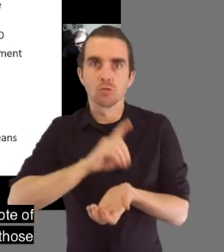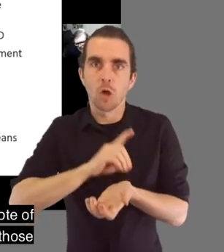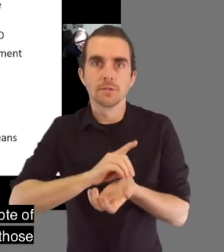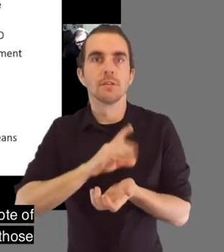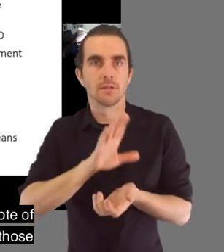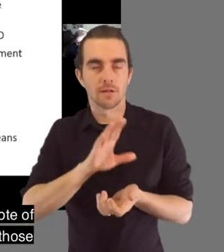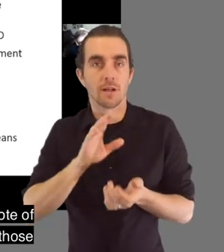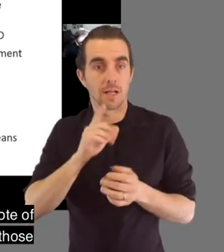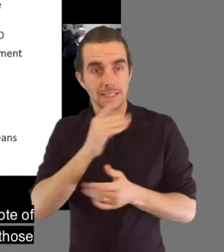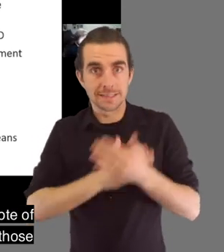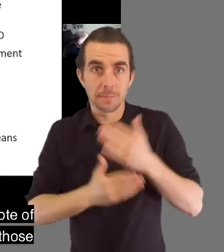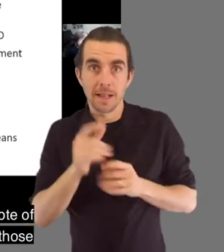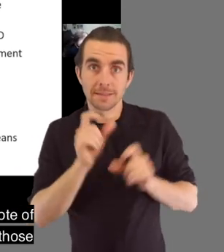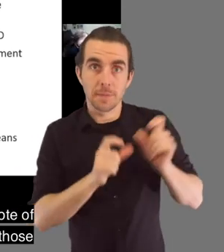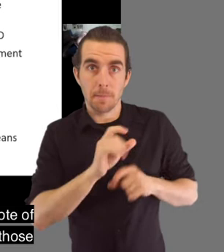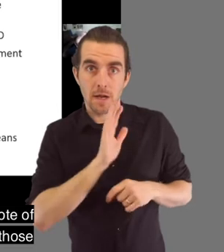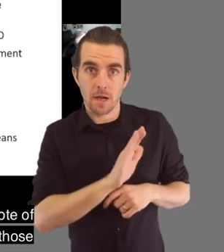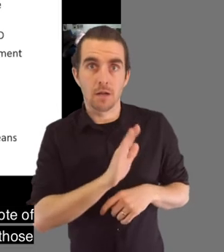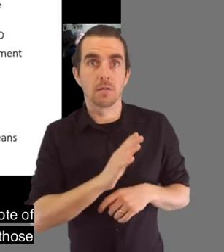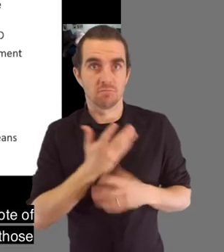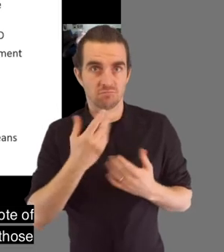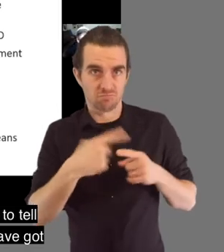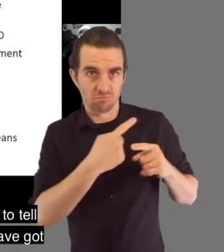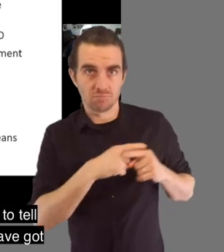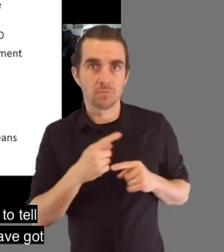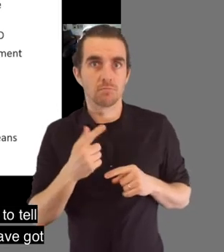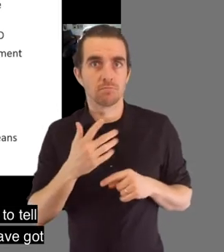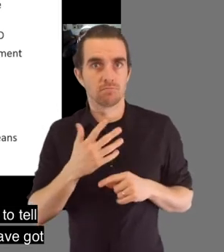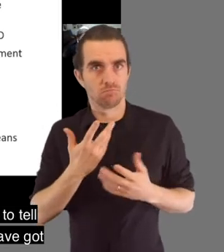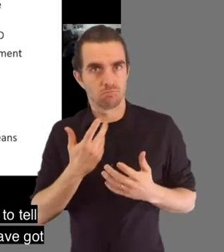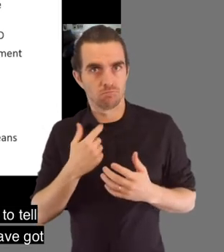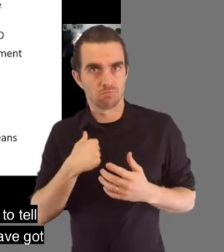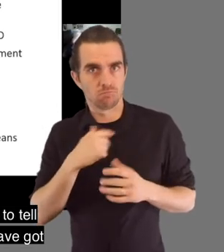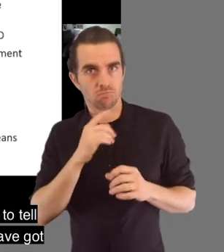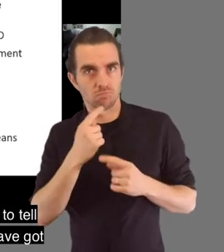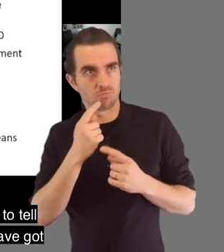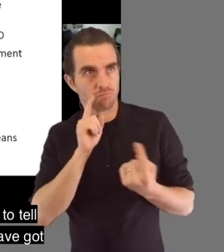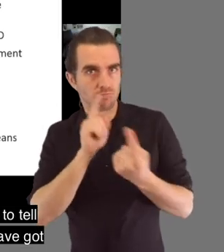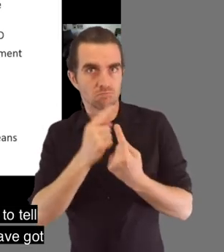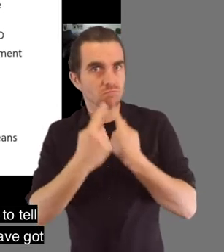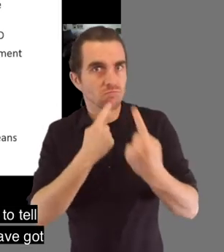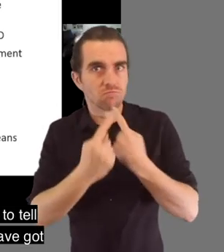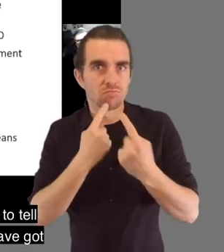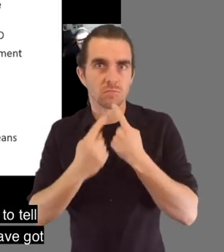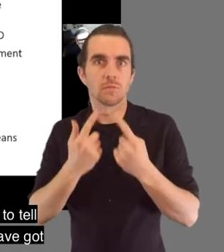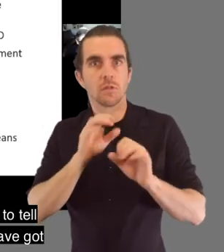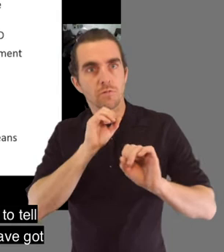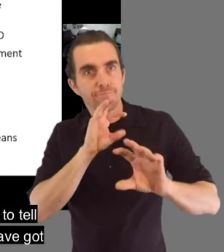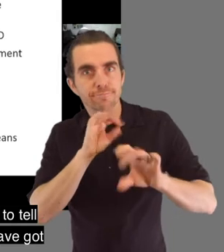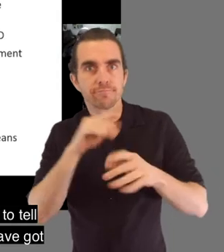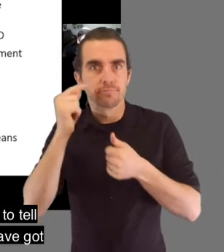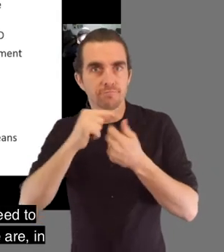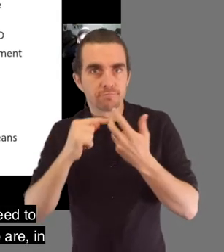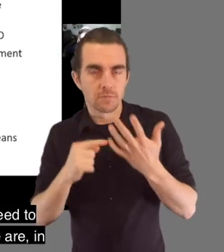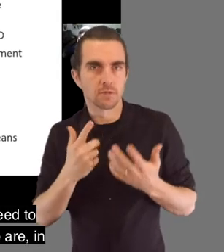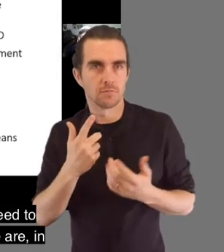that antidote of the disabled people, particularly those who they would see as least able to tell them anything, telling them they've